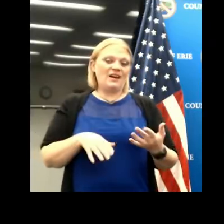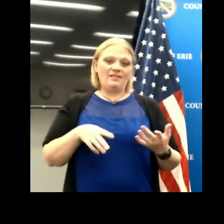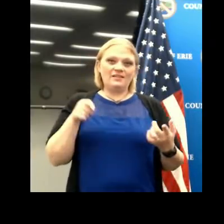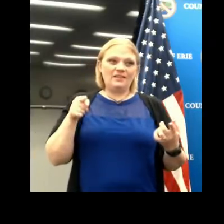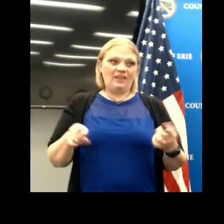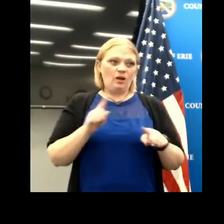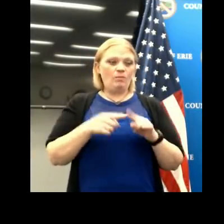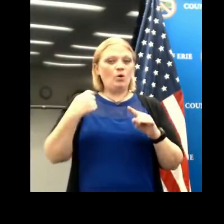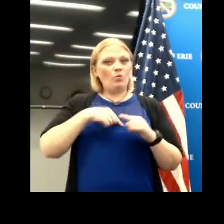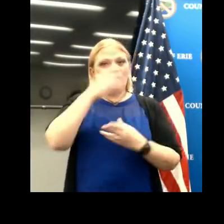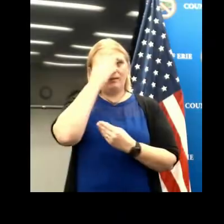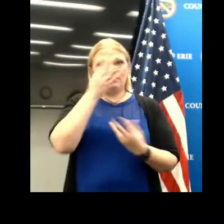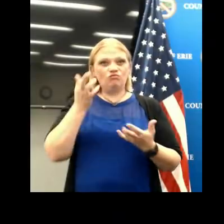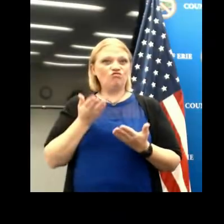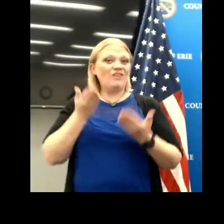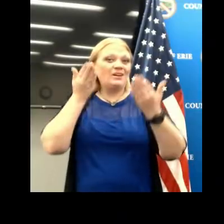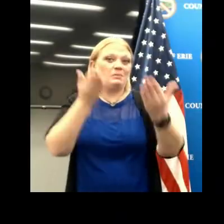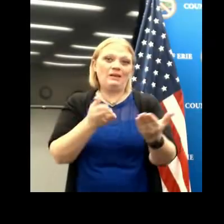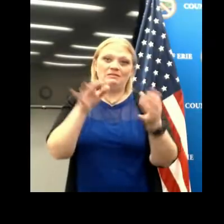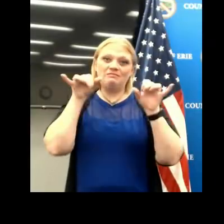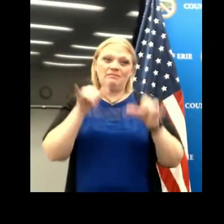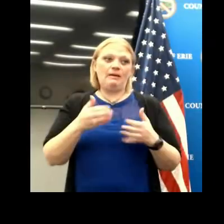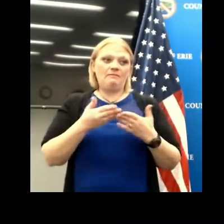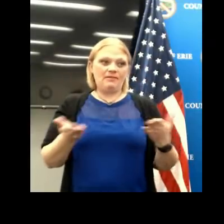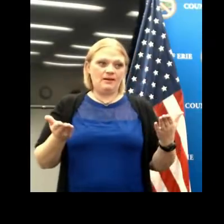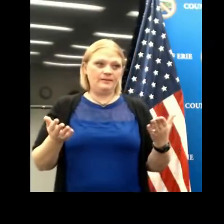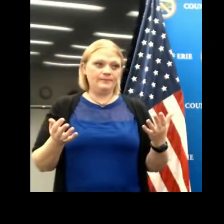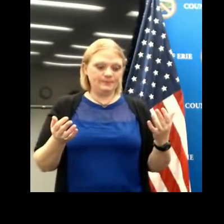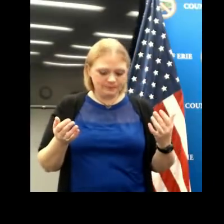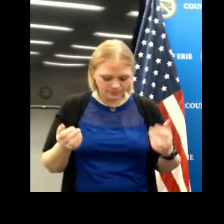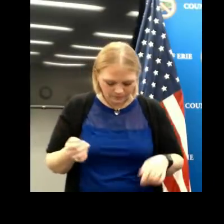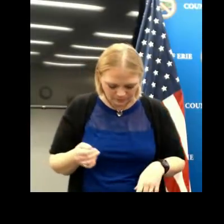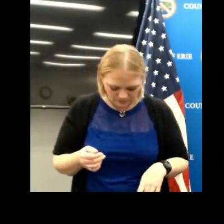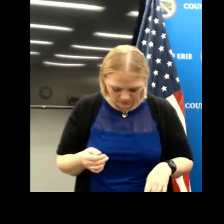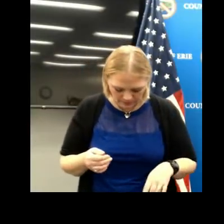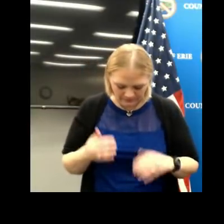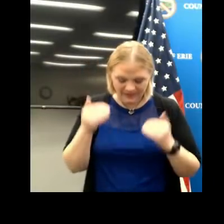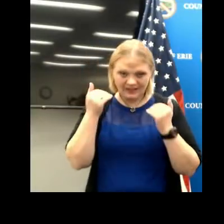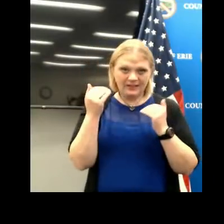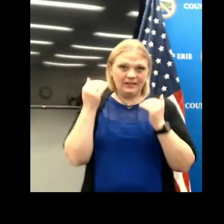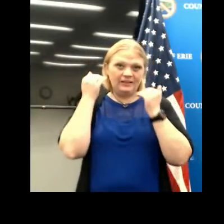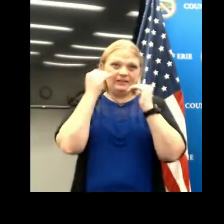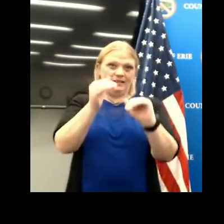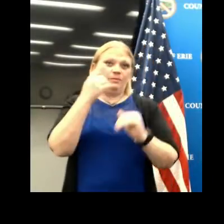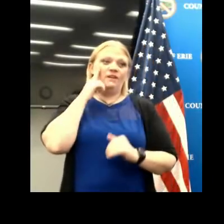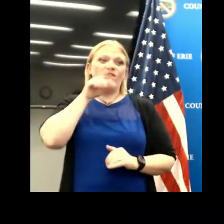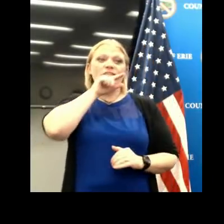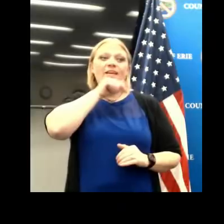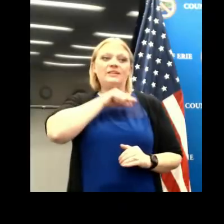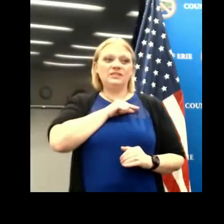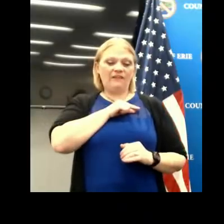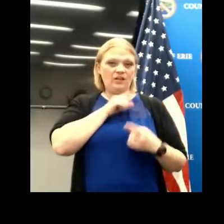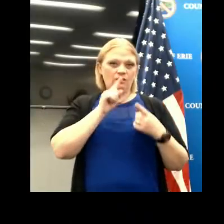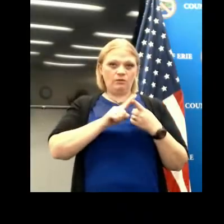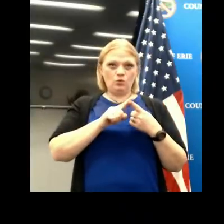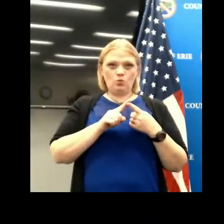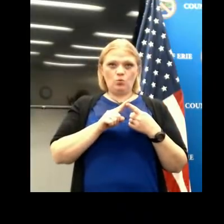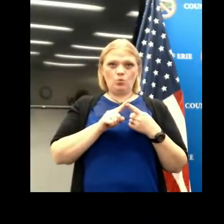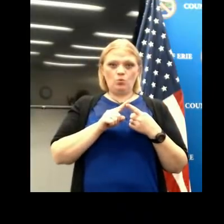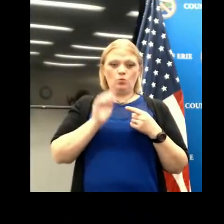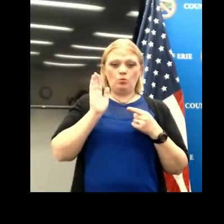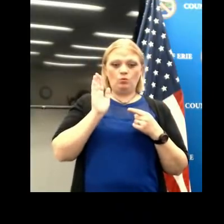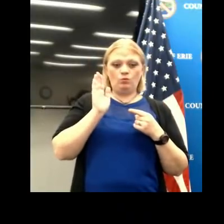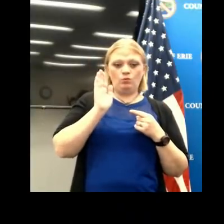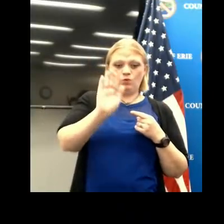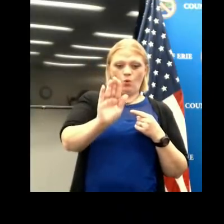are advising and recommending the same thing. Limit your gatherings for Thanksgiving to your